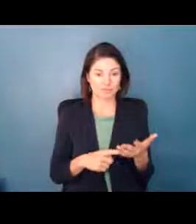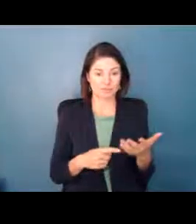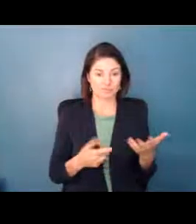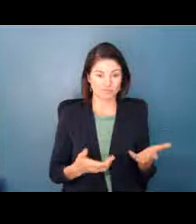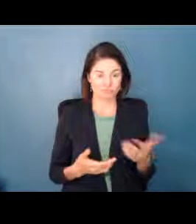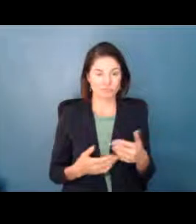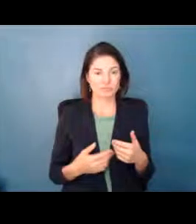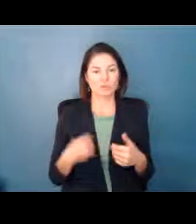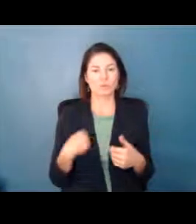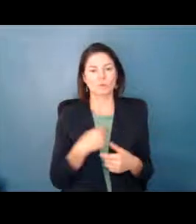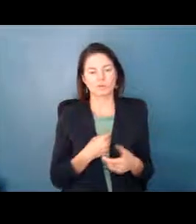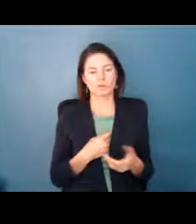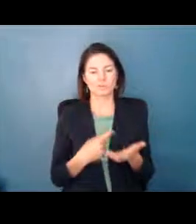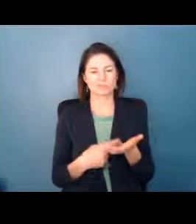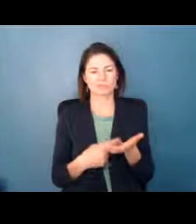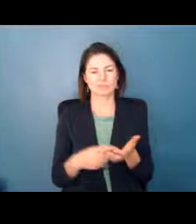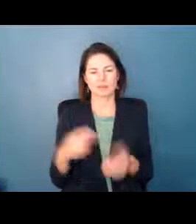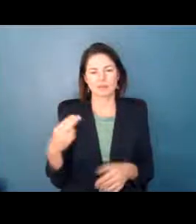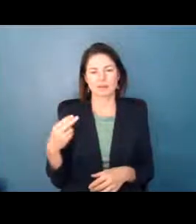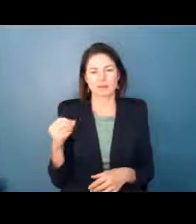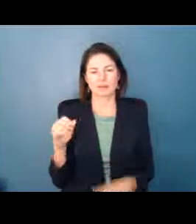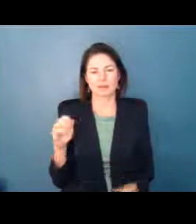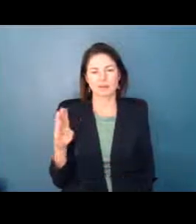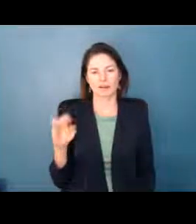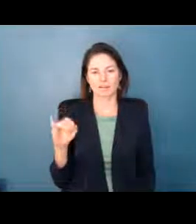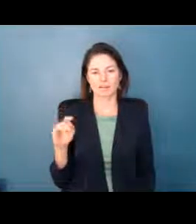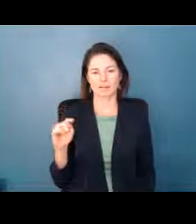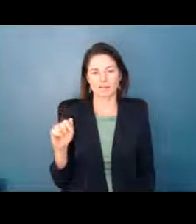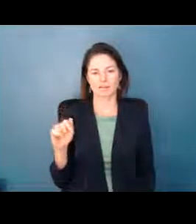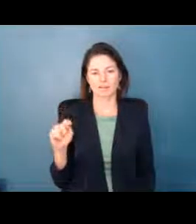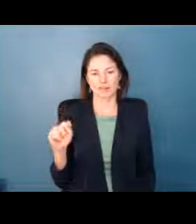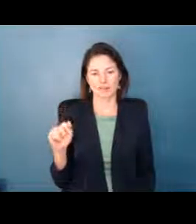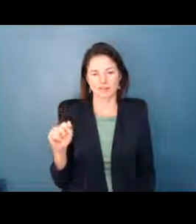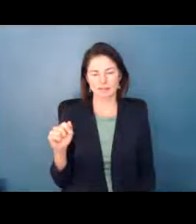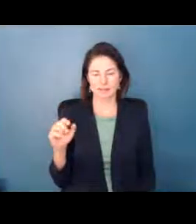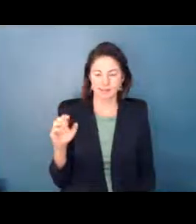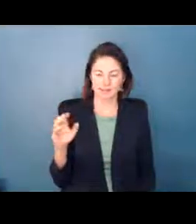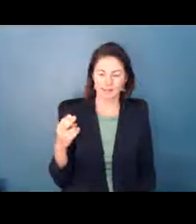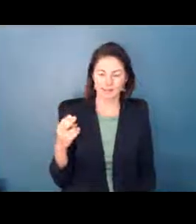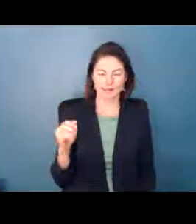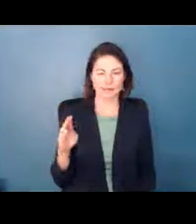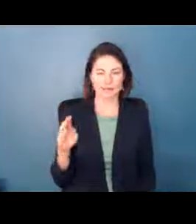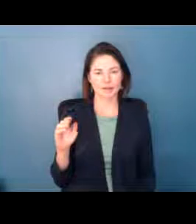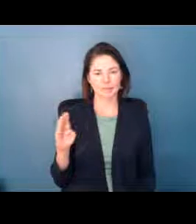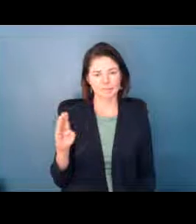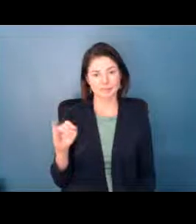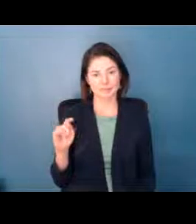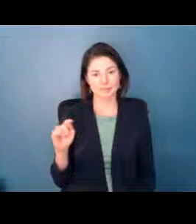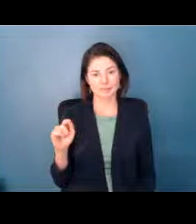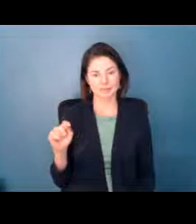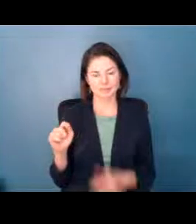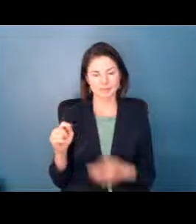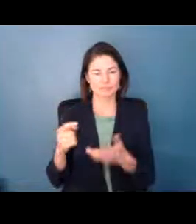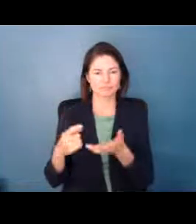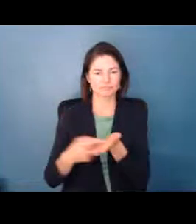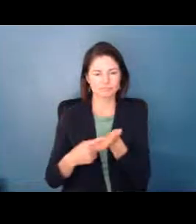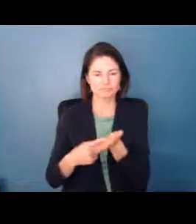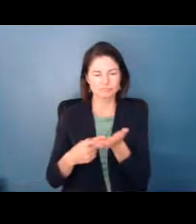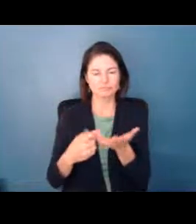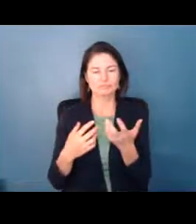habitat mitigation and the monitoring plan. In order for us to be able to do that, we need to have, it really depends on the